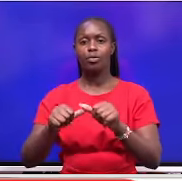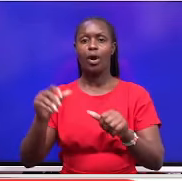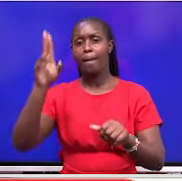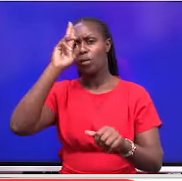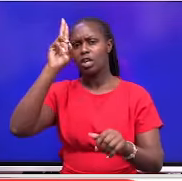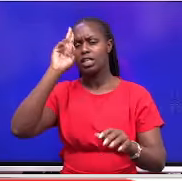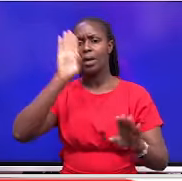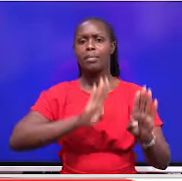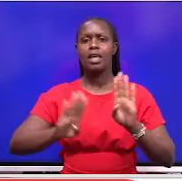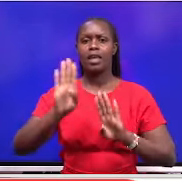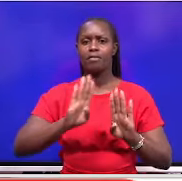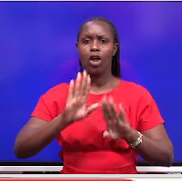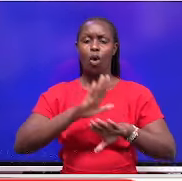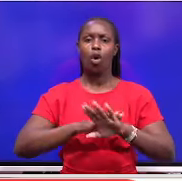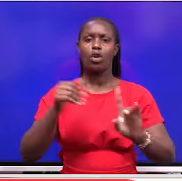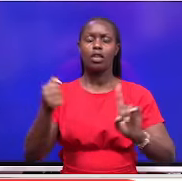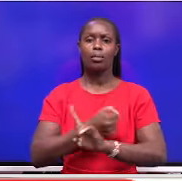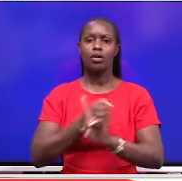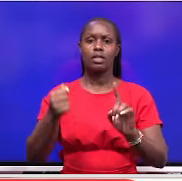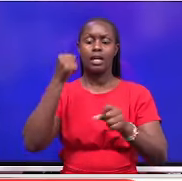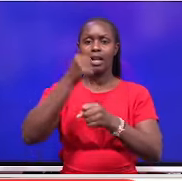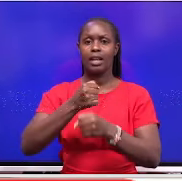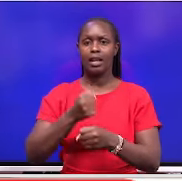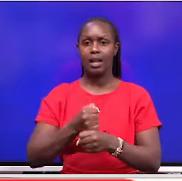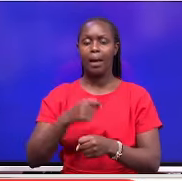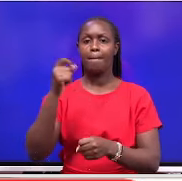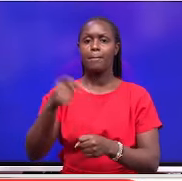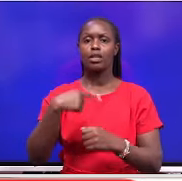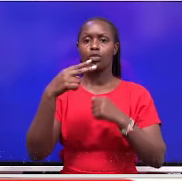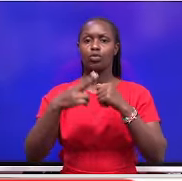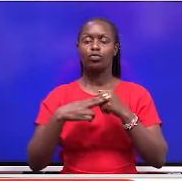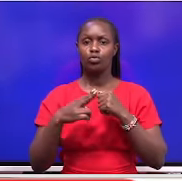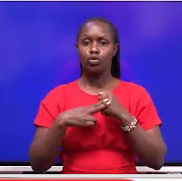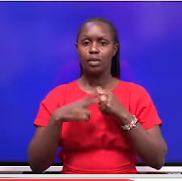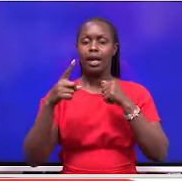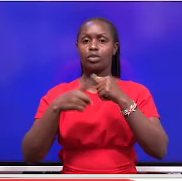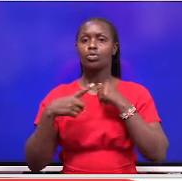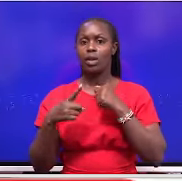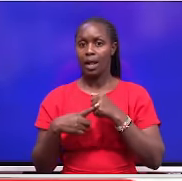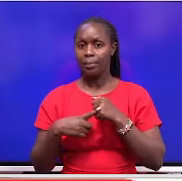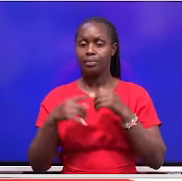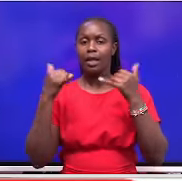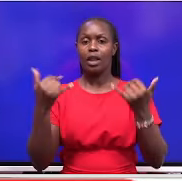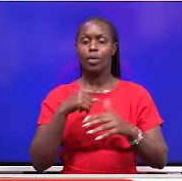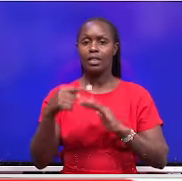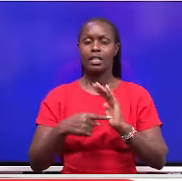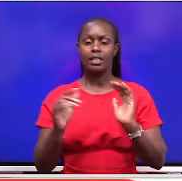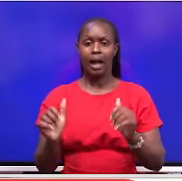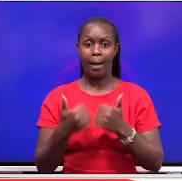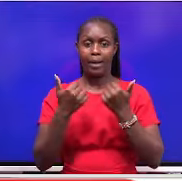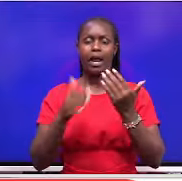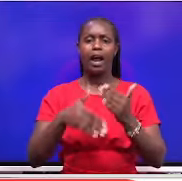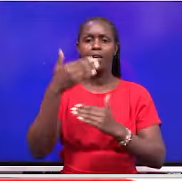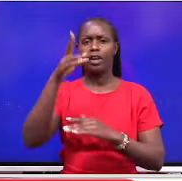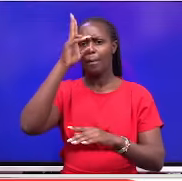have rocked the country over the month of June and July. This follows weeks of complaints over police brutality